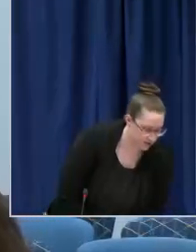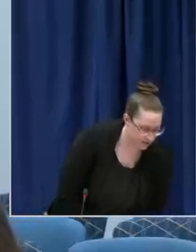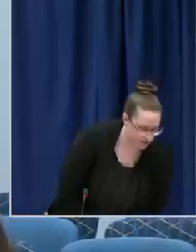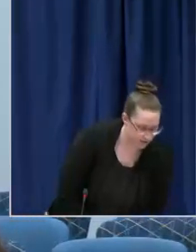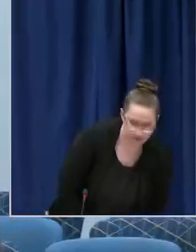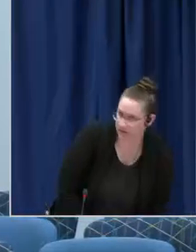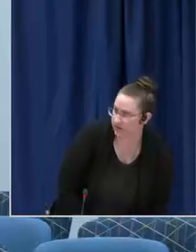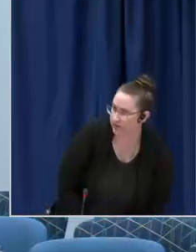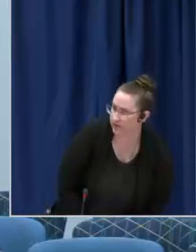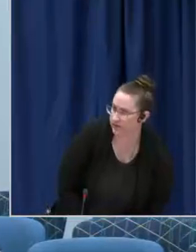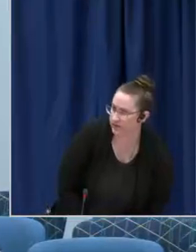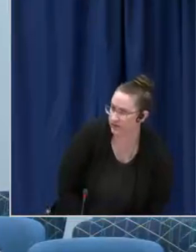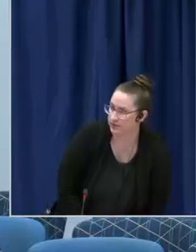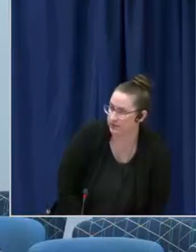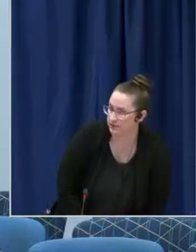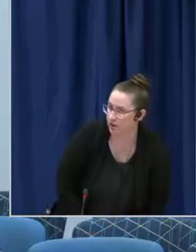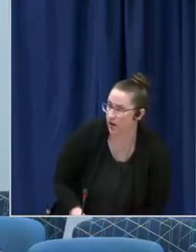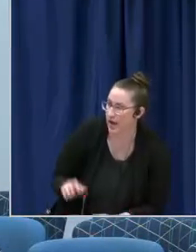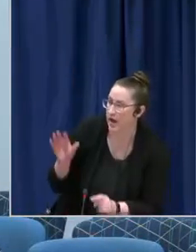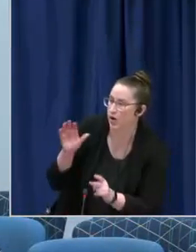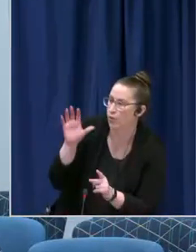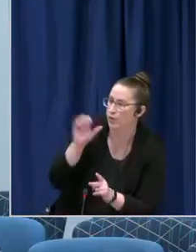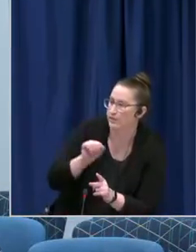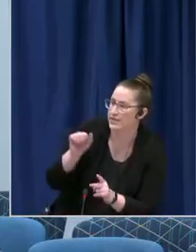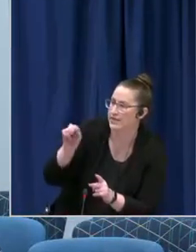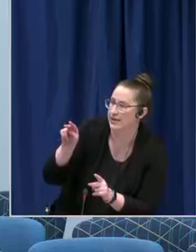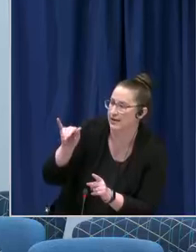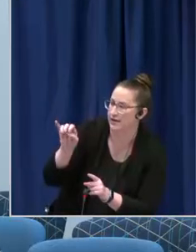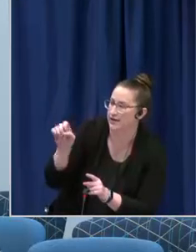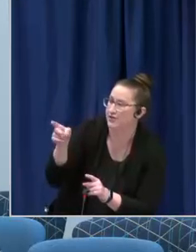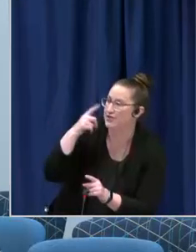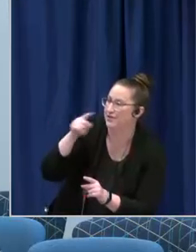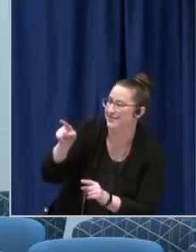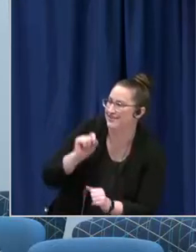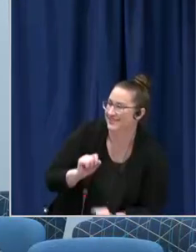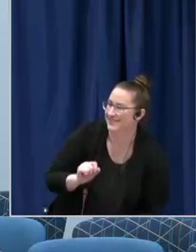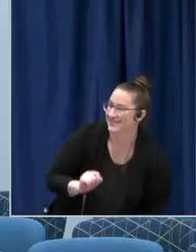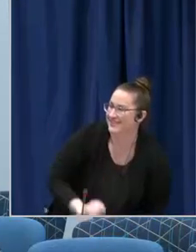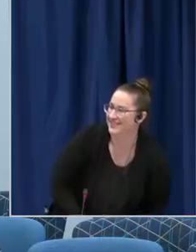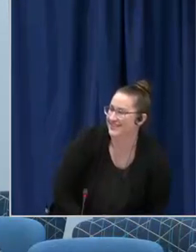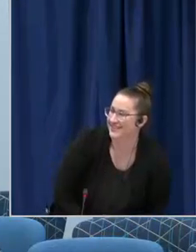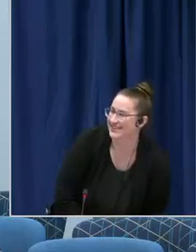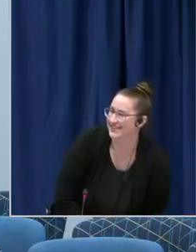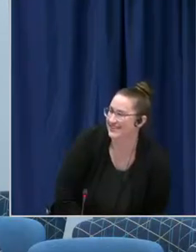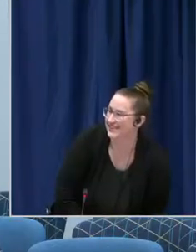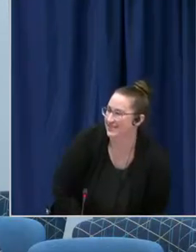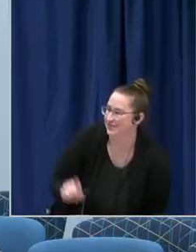Communication Service for the Deaf votes yes. We missed Annie. Do you mind?